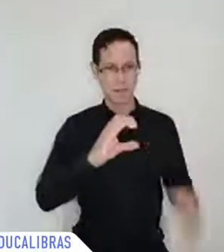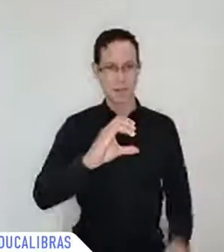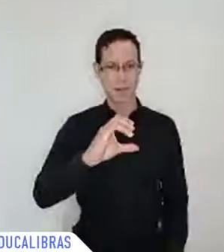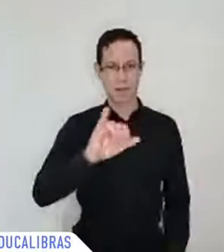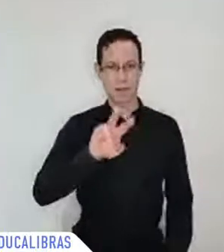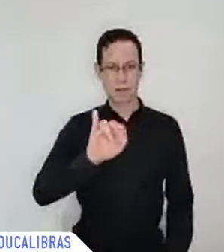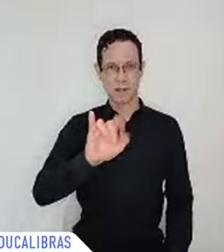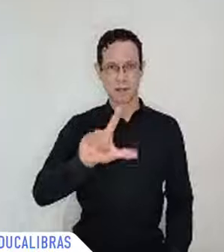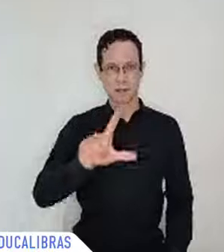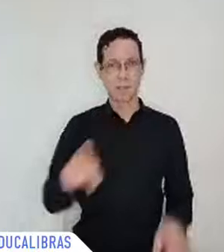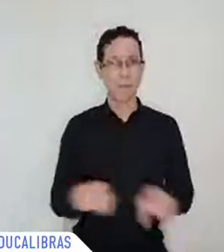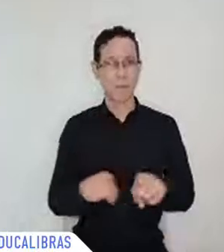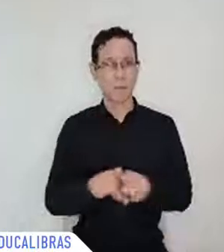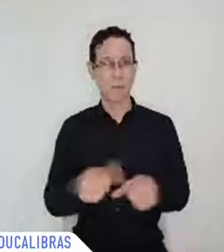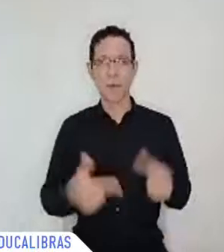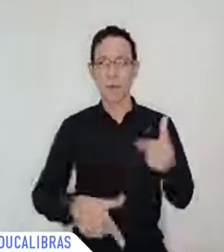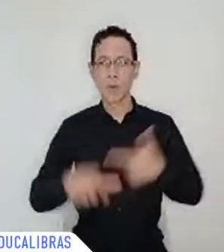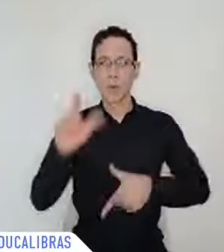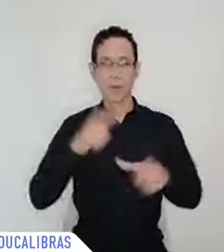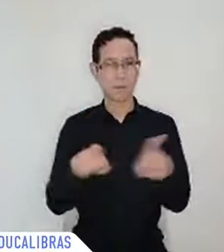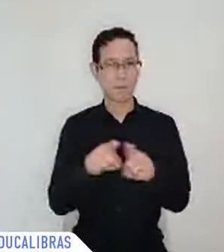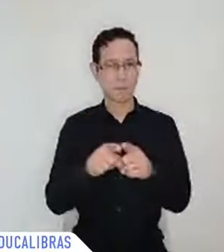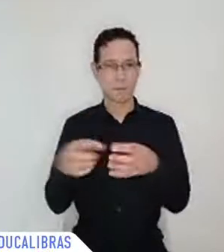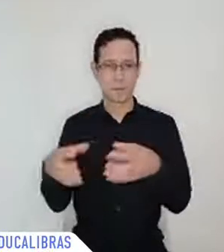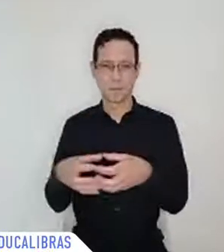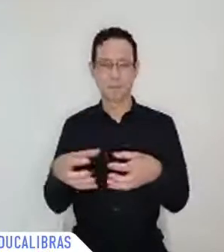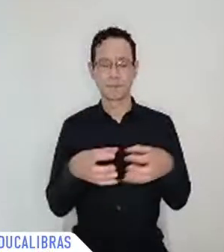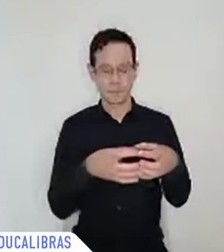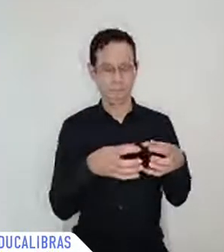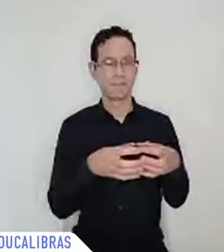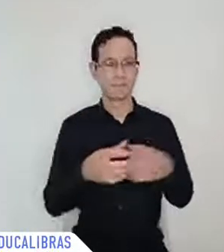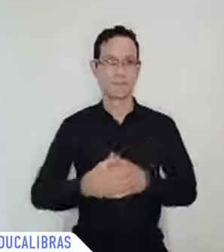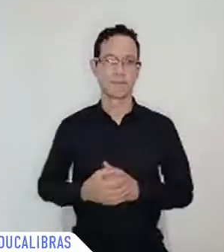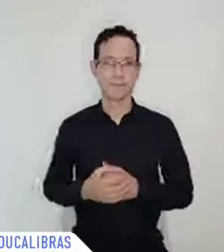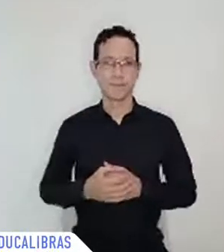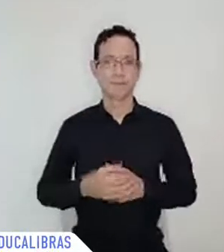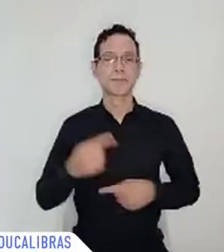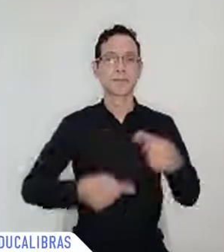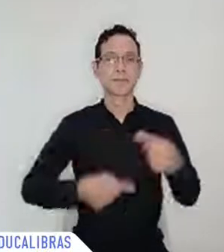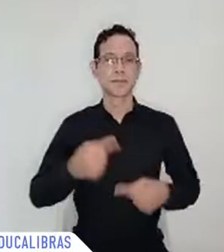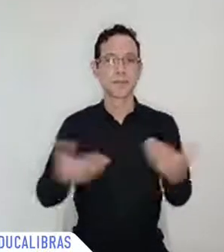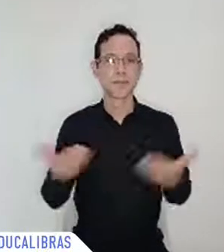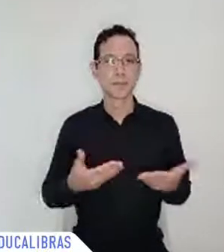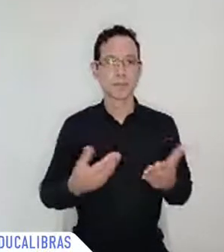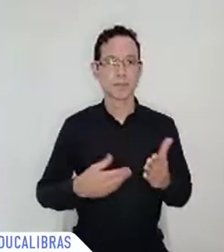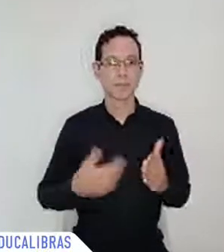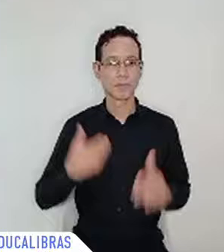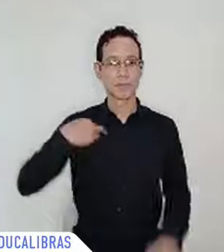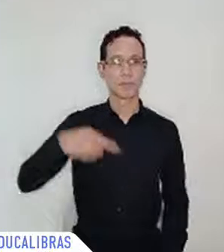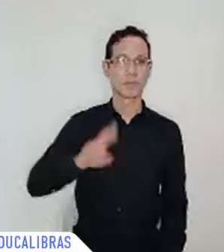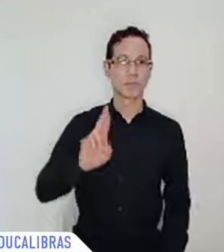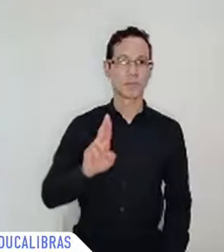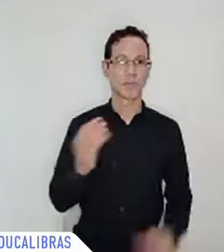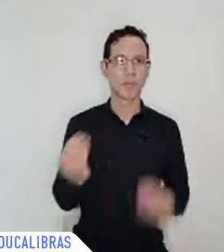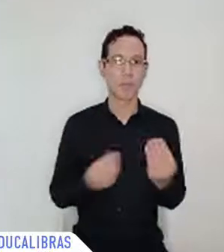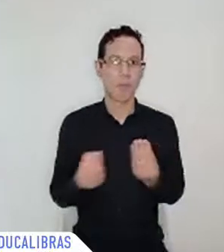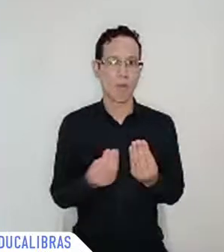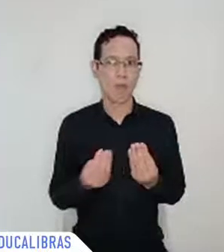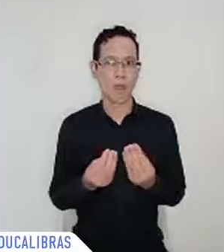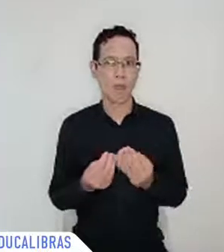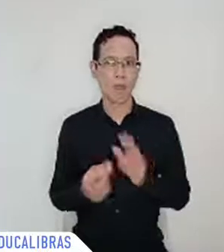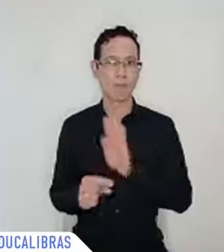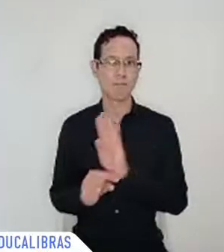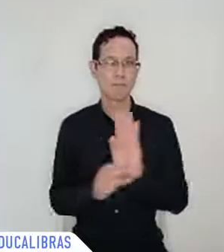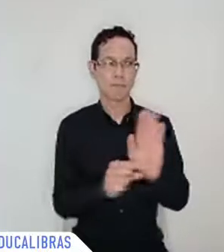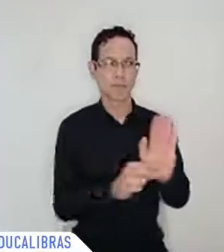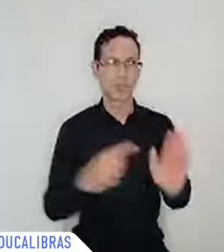that does not focus on increasing the freedom of the civil society. We also